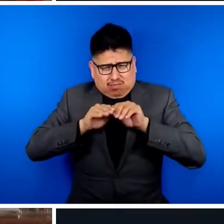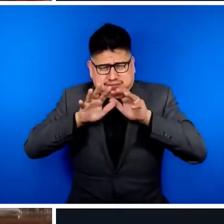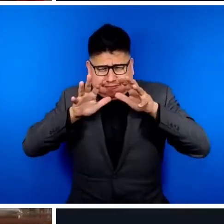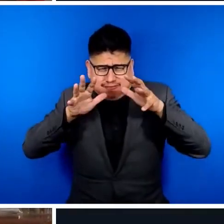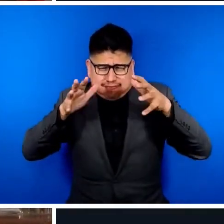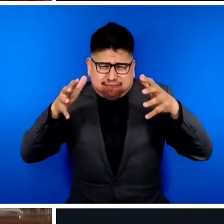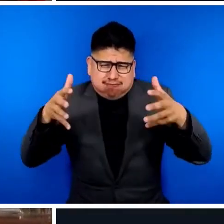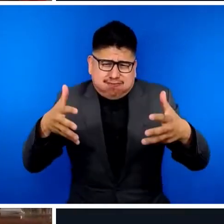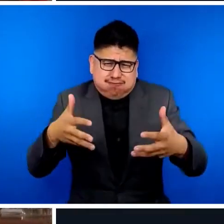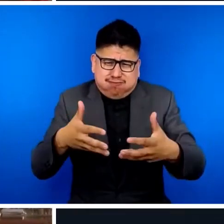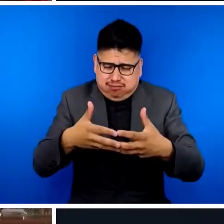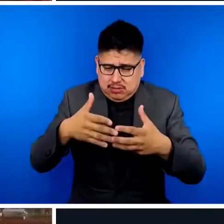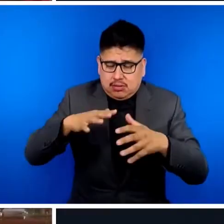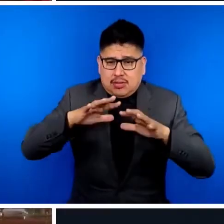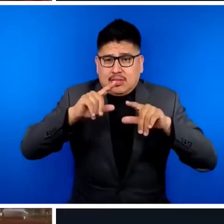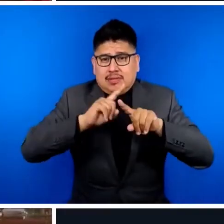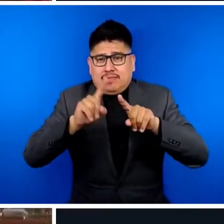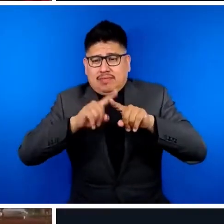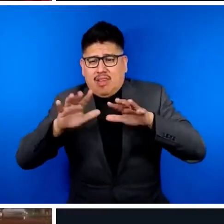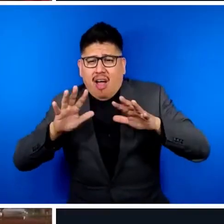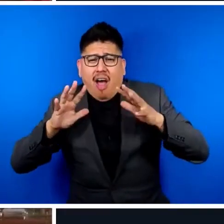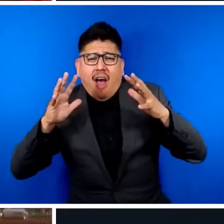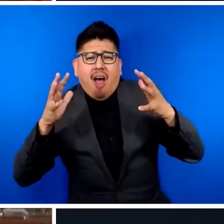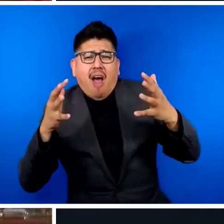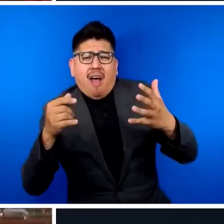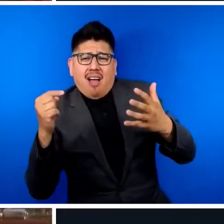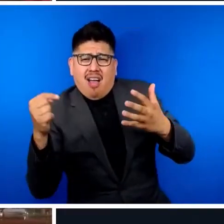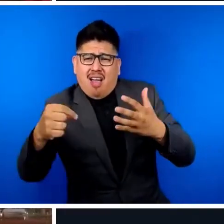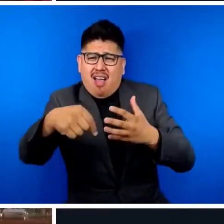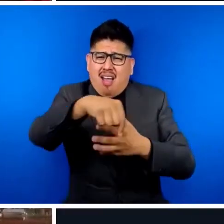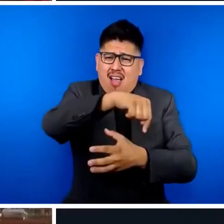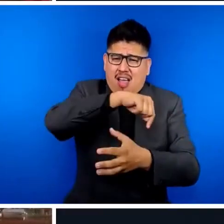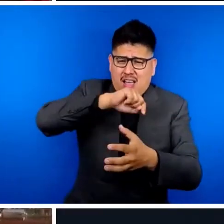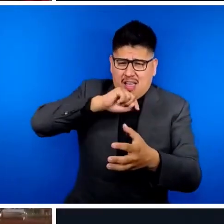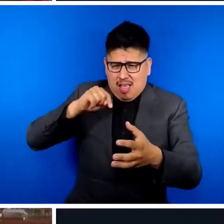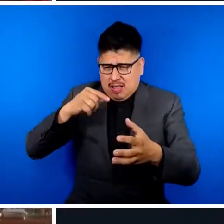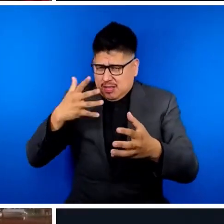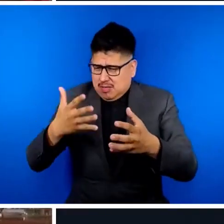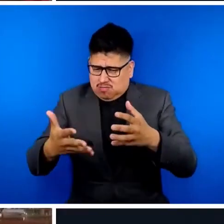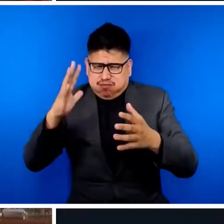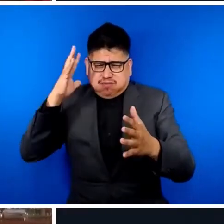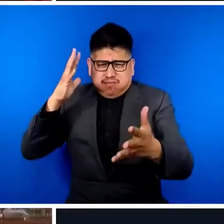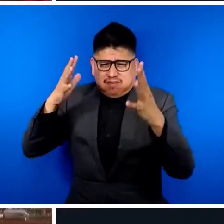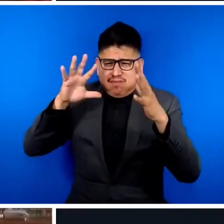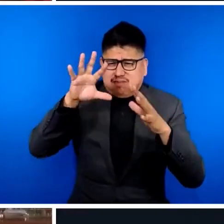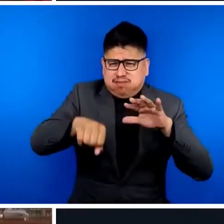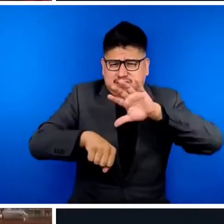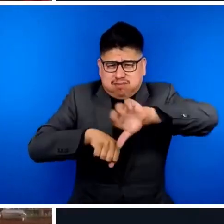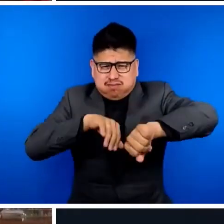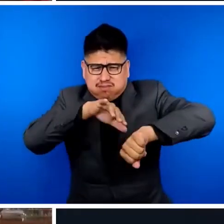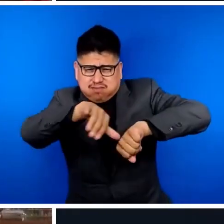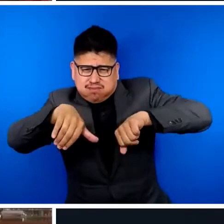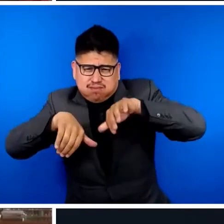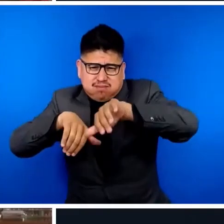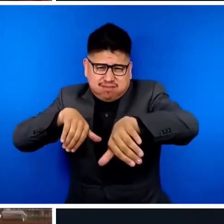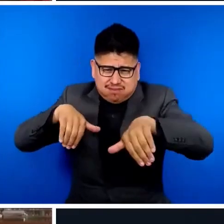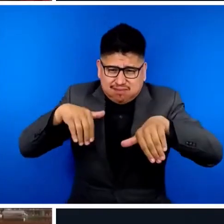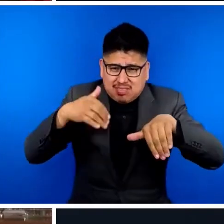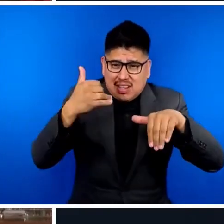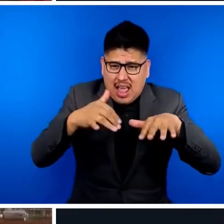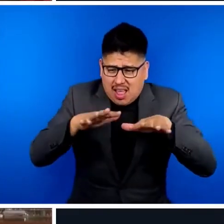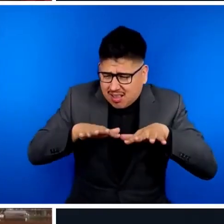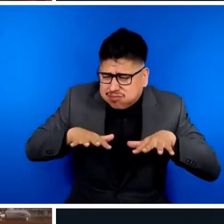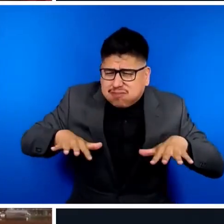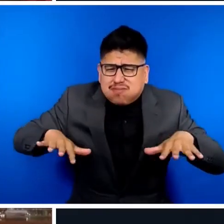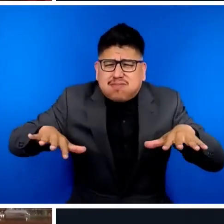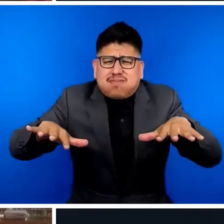paths through an unforgiving wilderness, settled a boundless frontier, and tamed the beautiful but very,